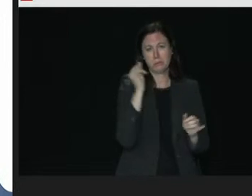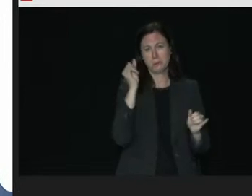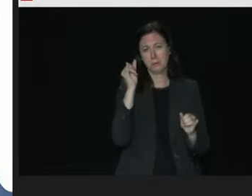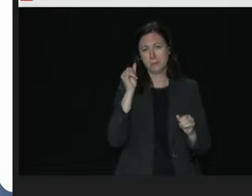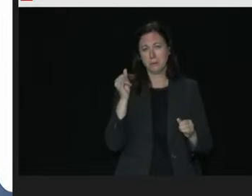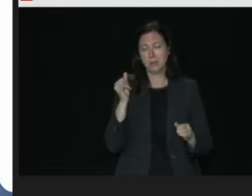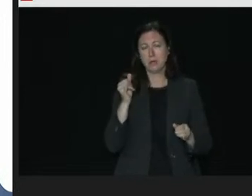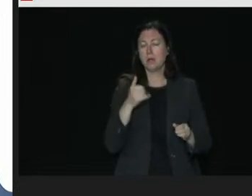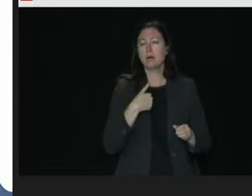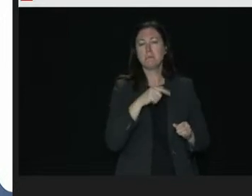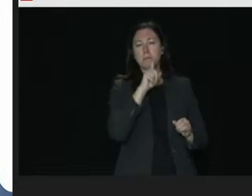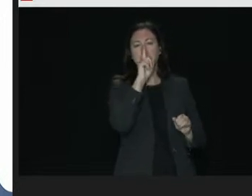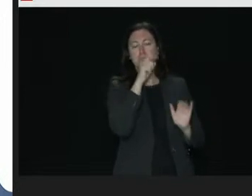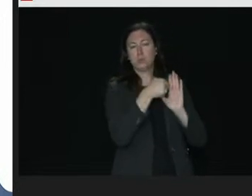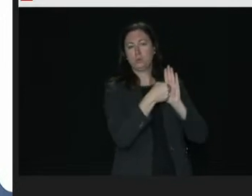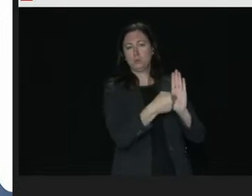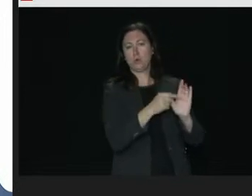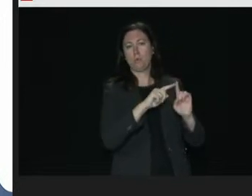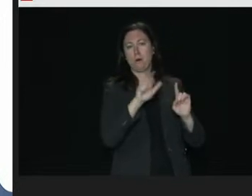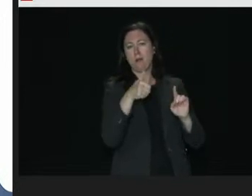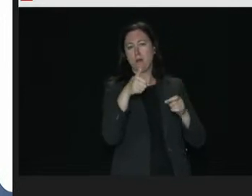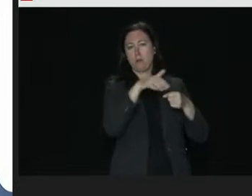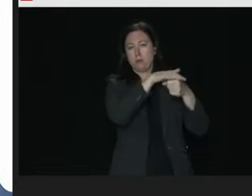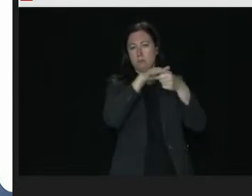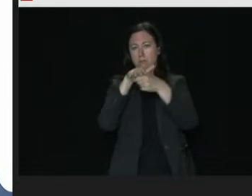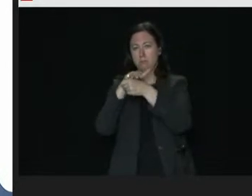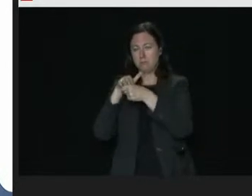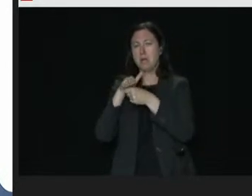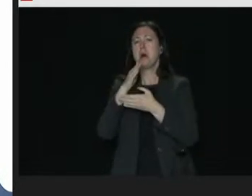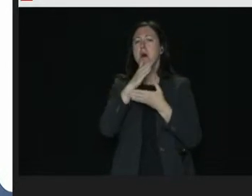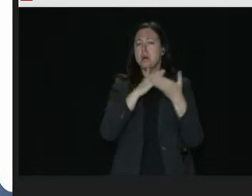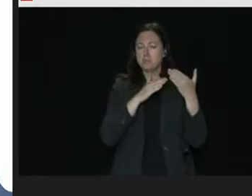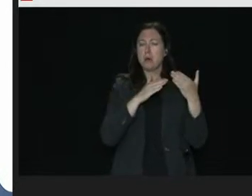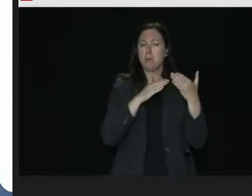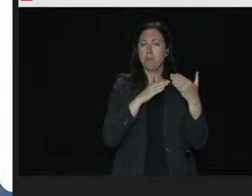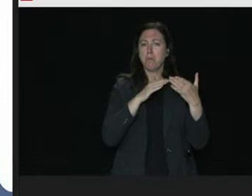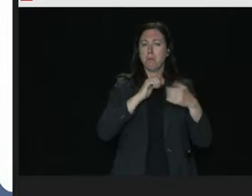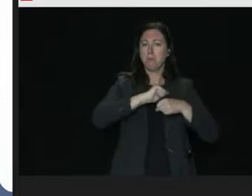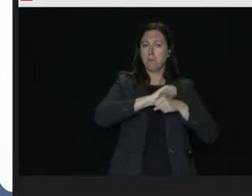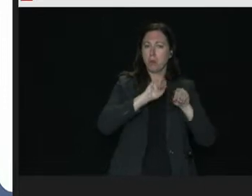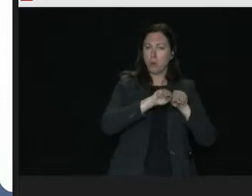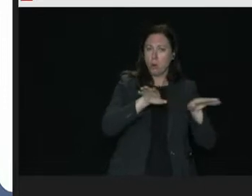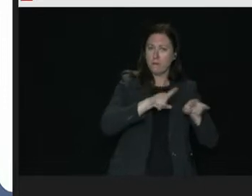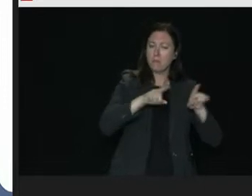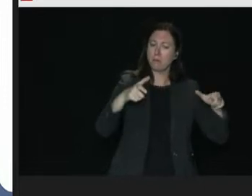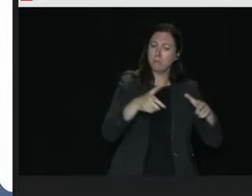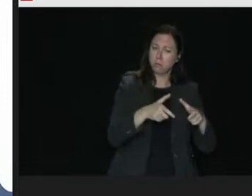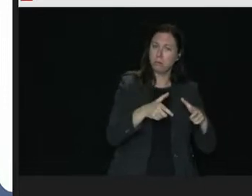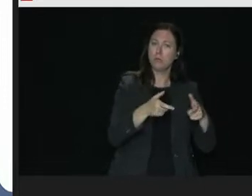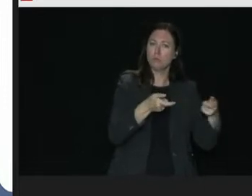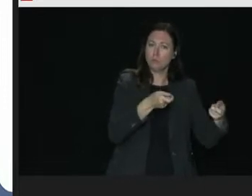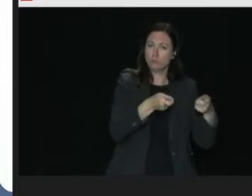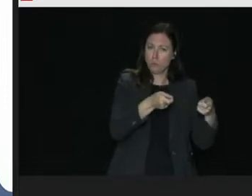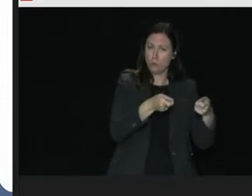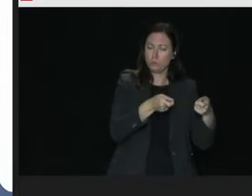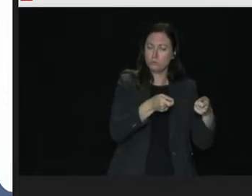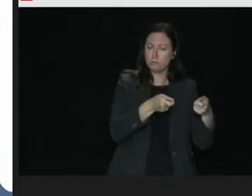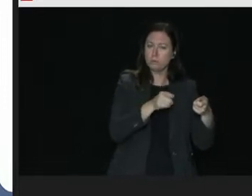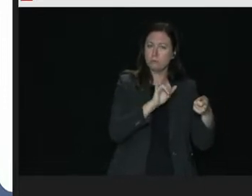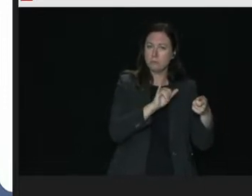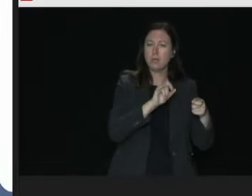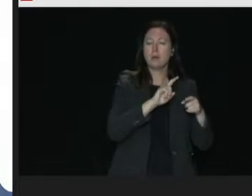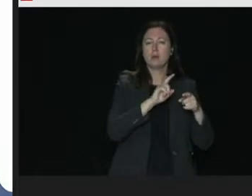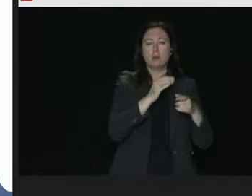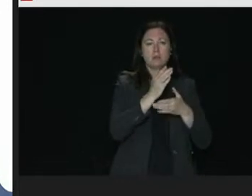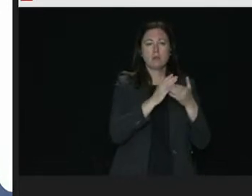illustrated here are other areas of the country where spread has been well contained during most of the pandemic, but where